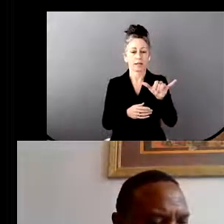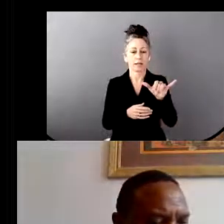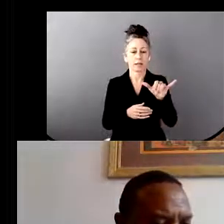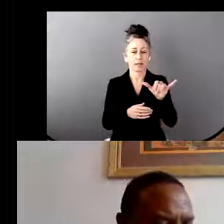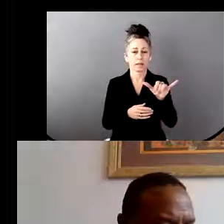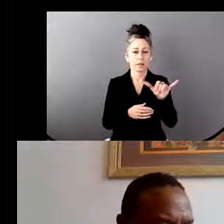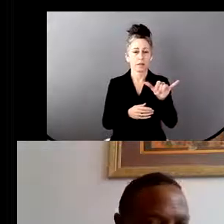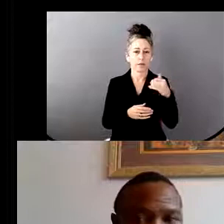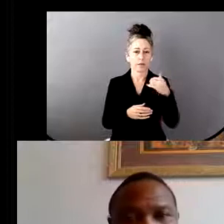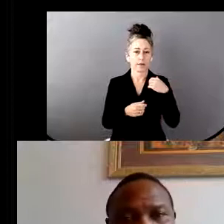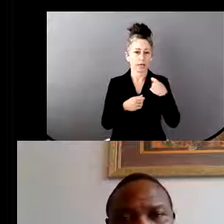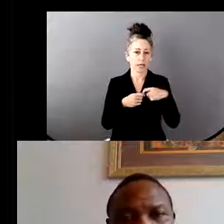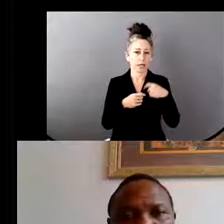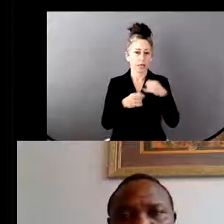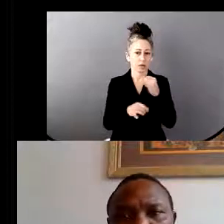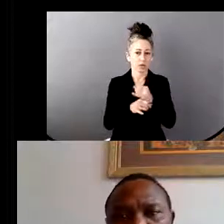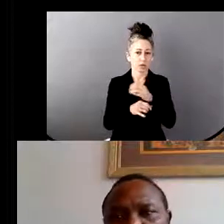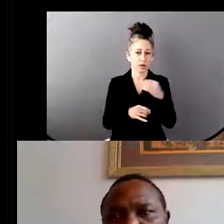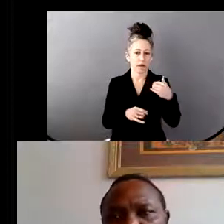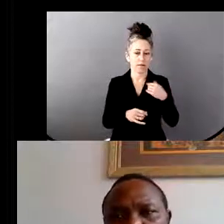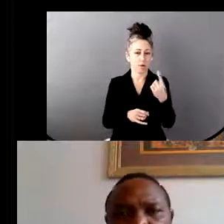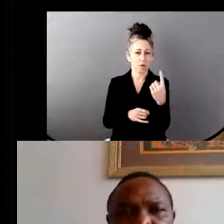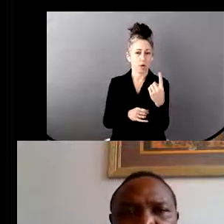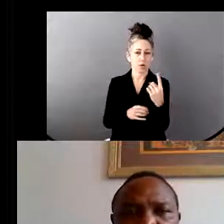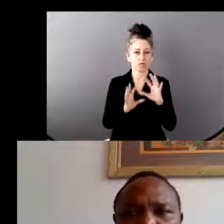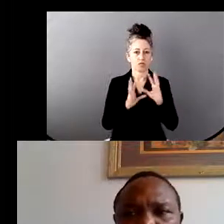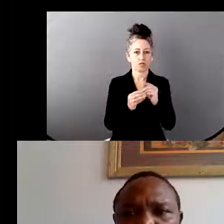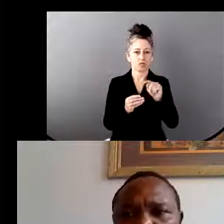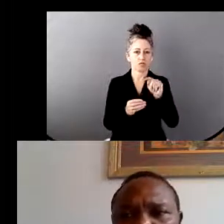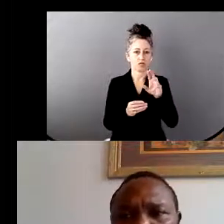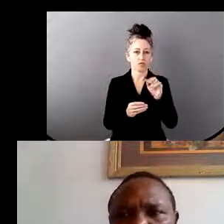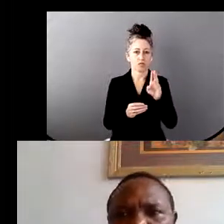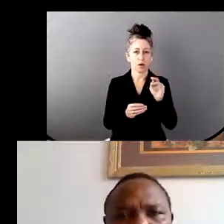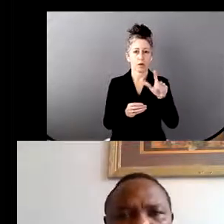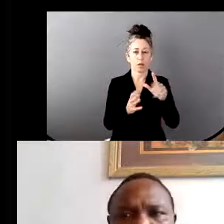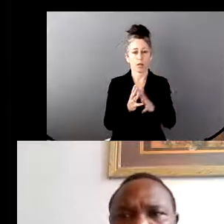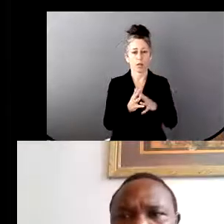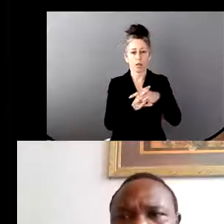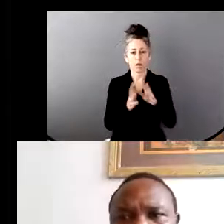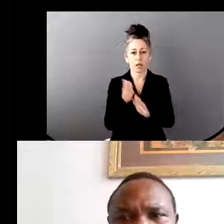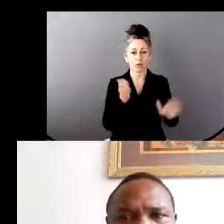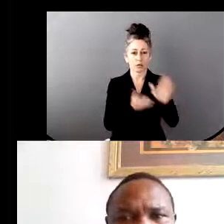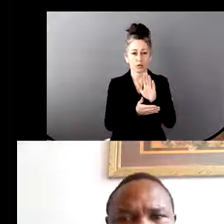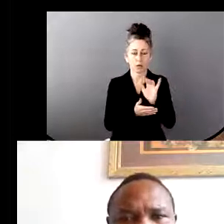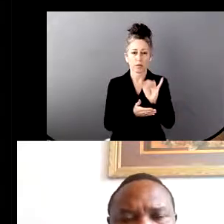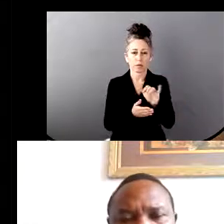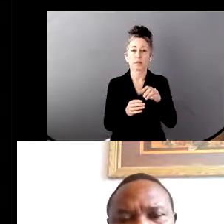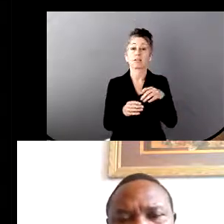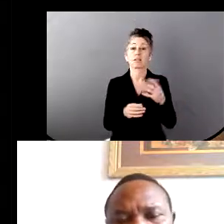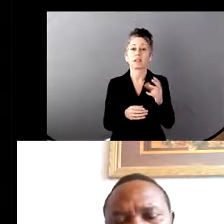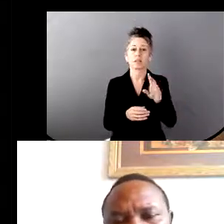Institution, and then we have one tribal college, and that's Little Priest Tribal College, which is in Winnebago,